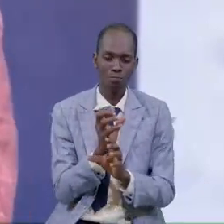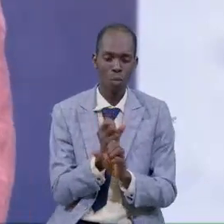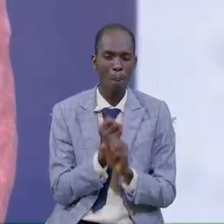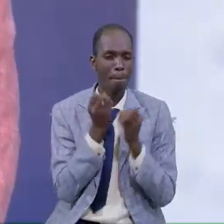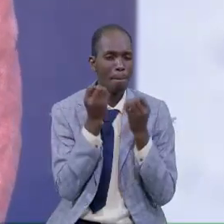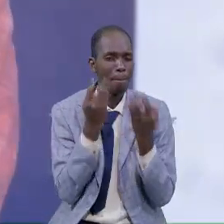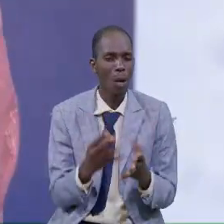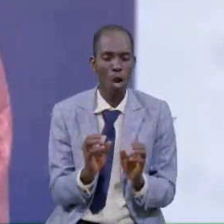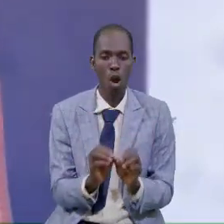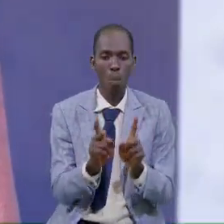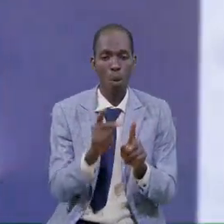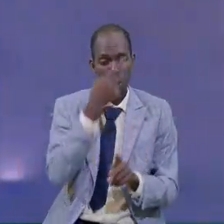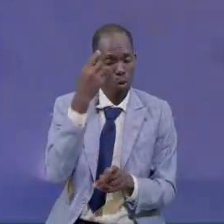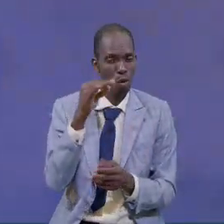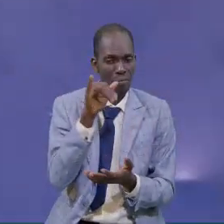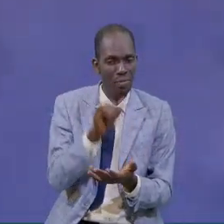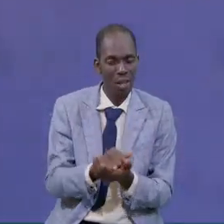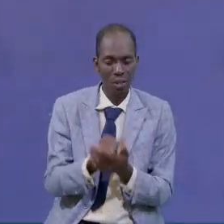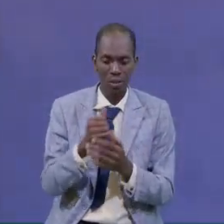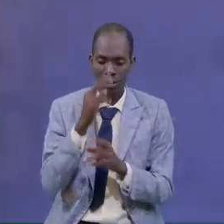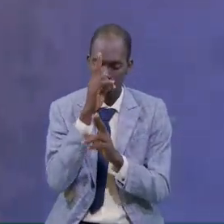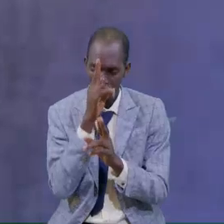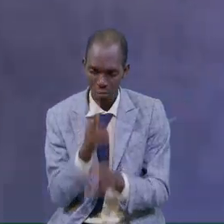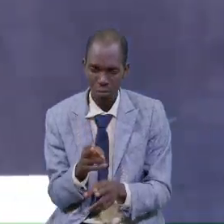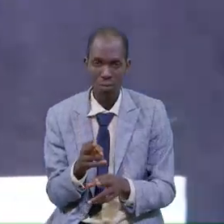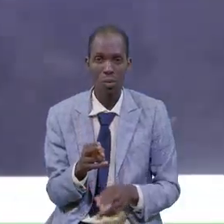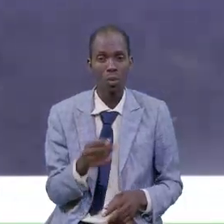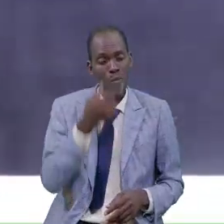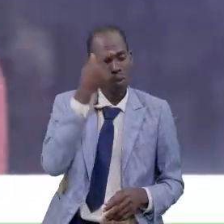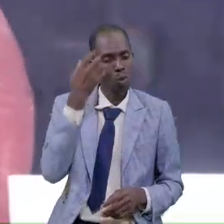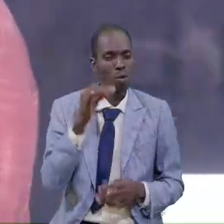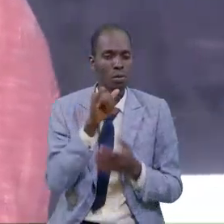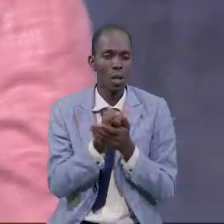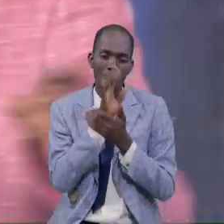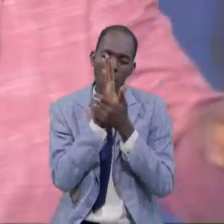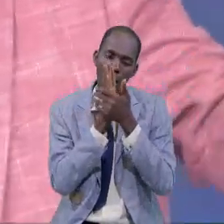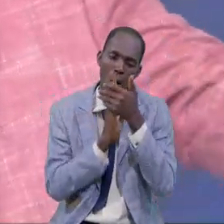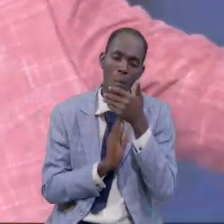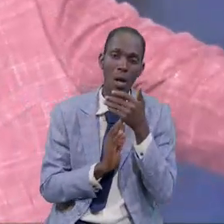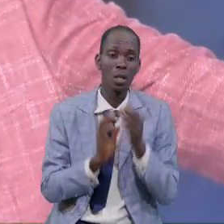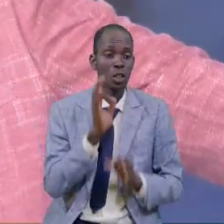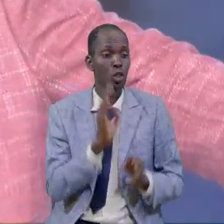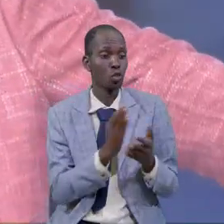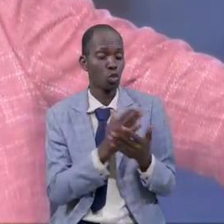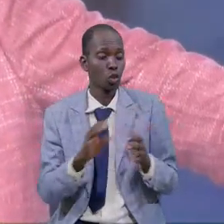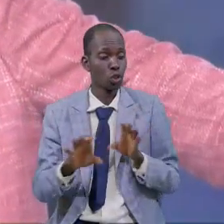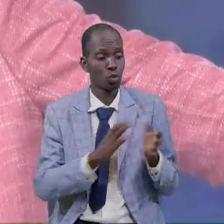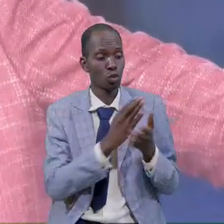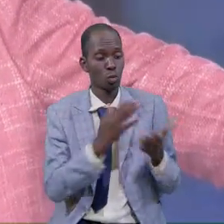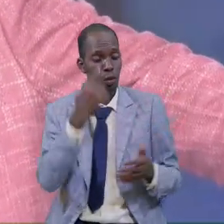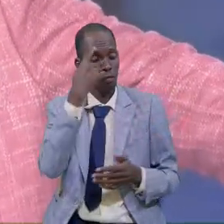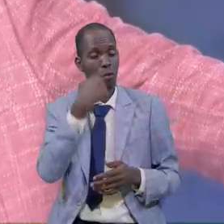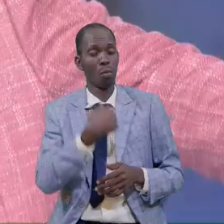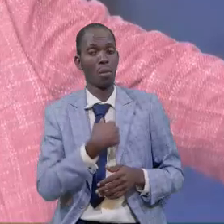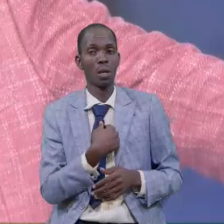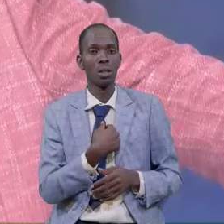that respect, because of that humility. And if somebody did something for me, they count small.